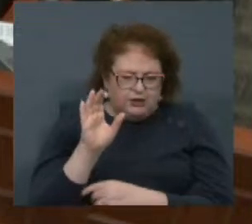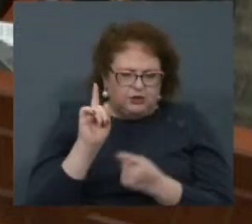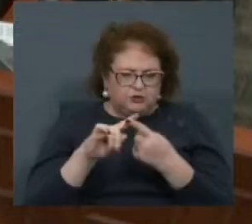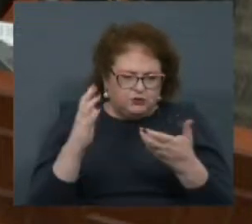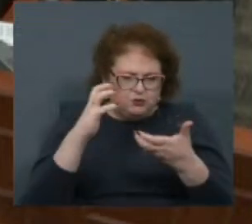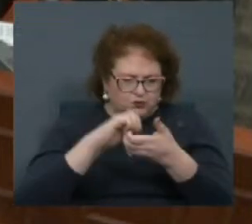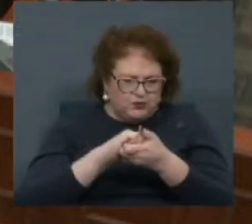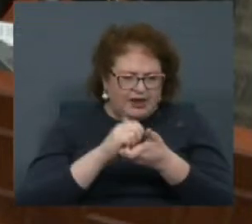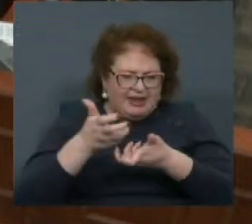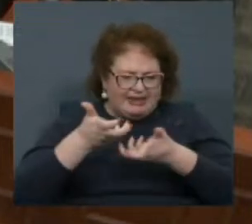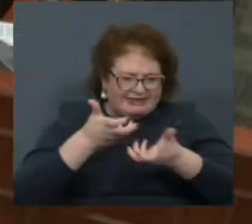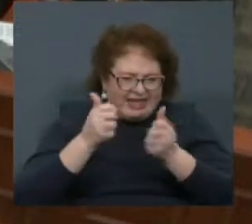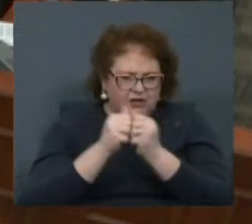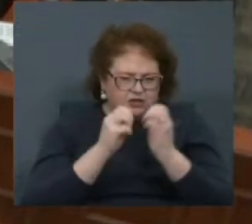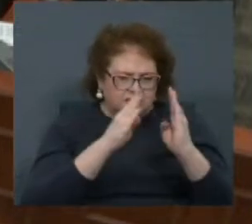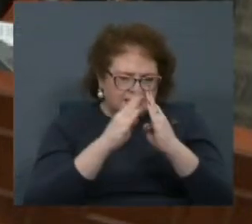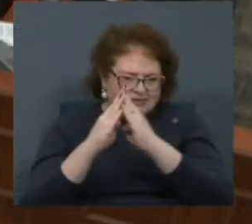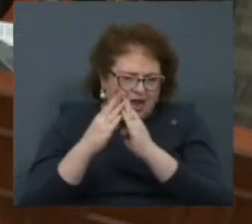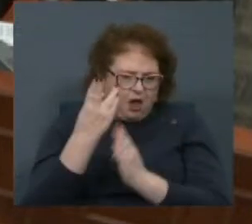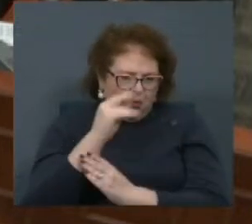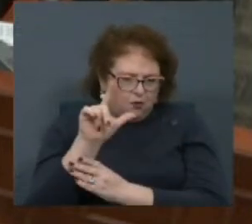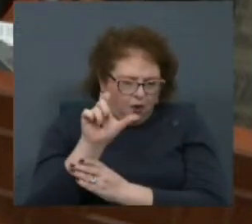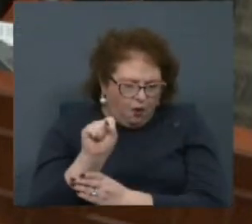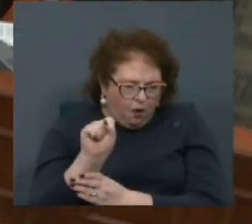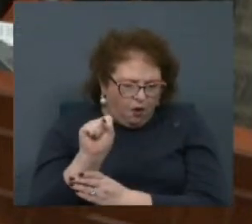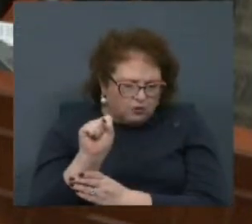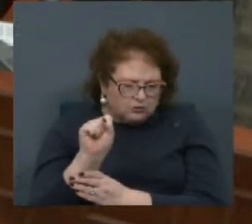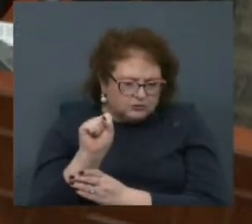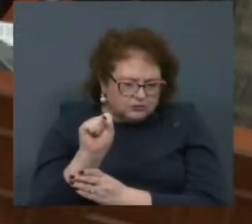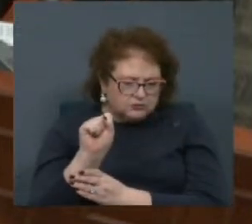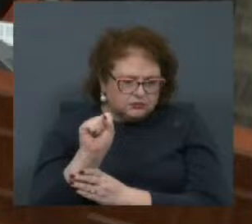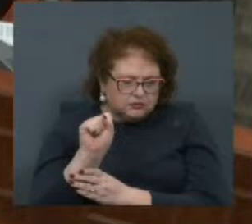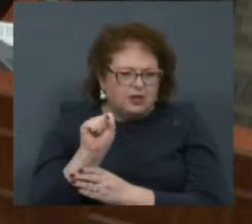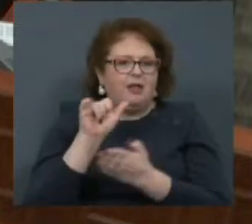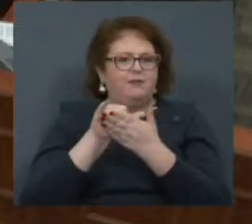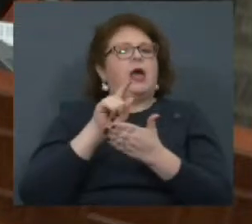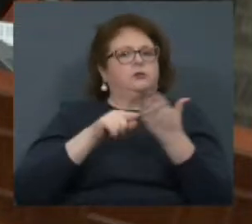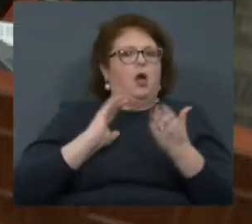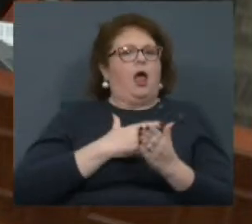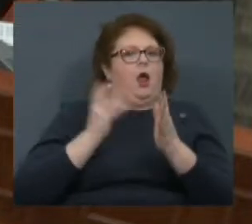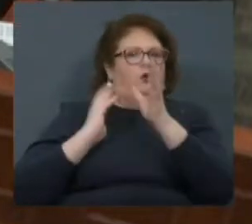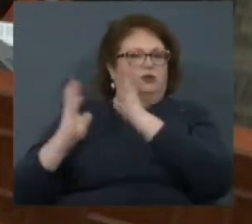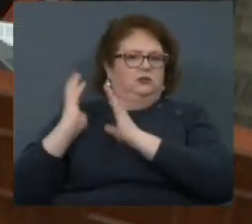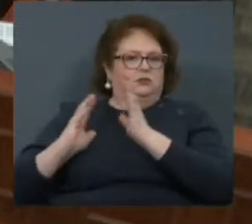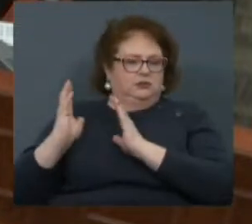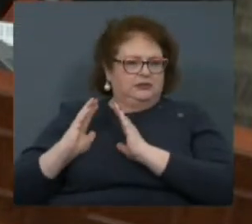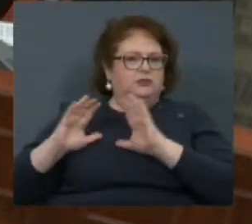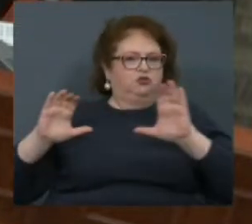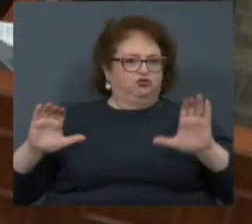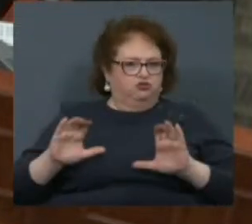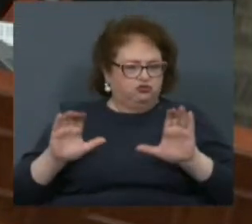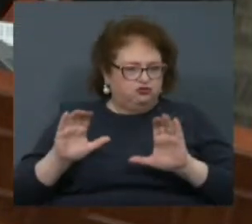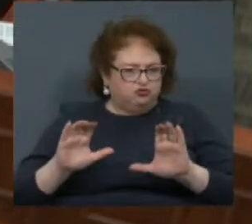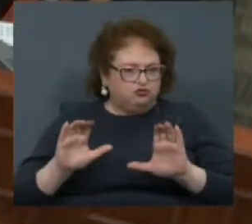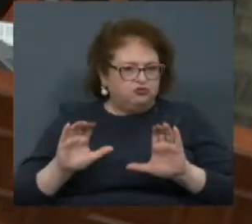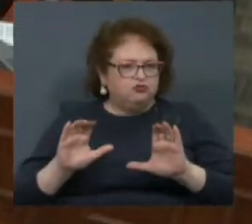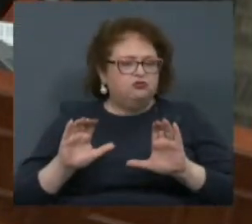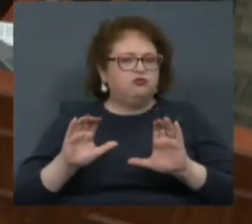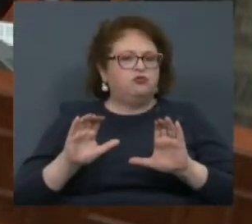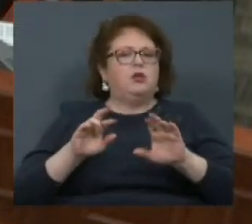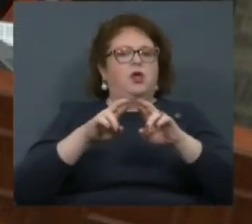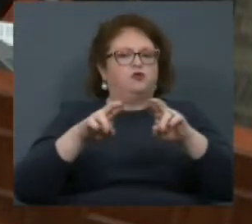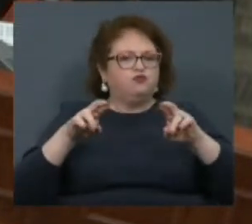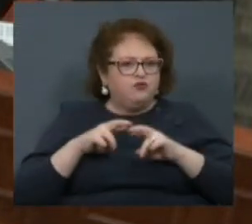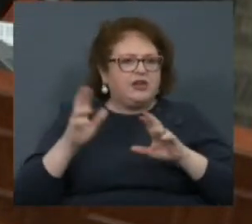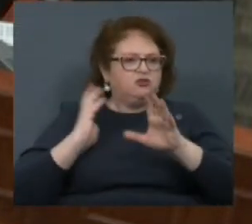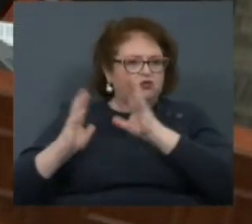town halls like our revolutionary ancestors did, and vote and solve the problems together in your community.